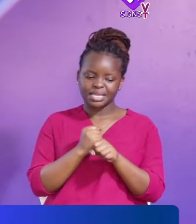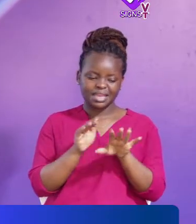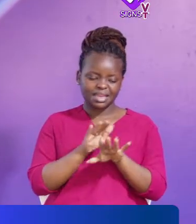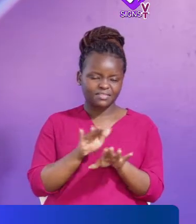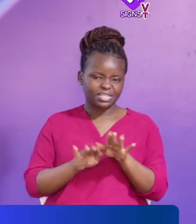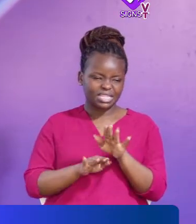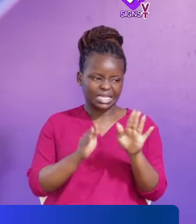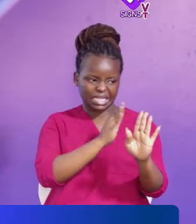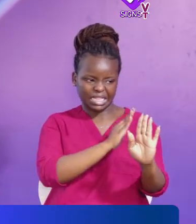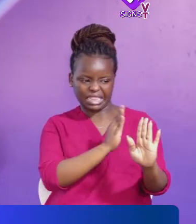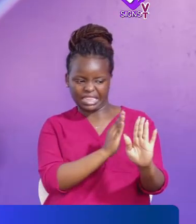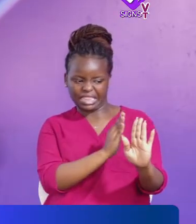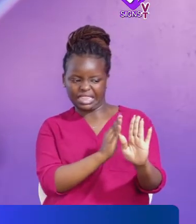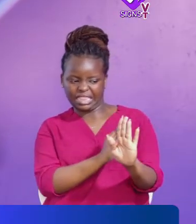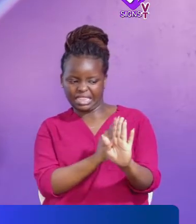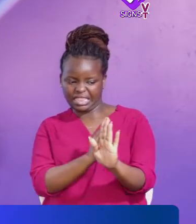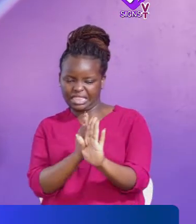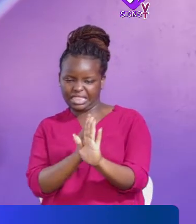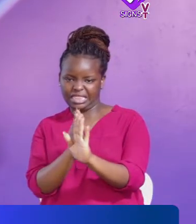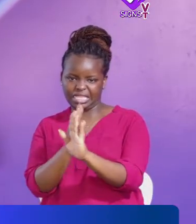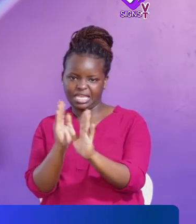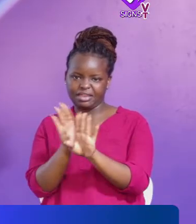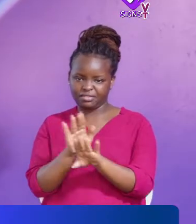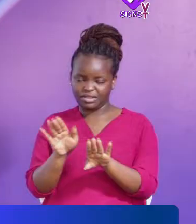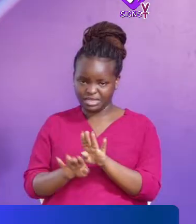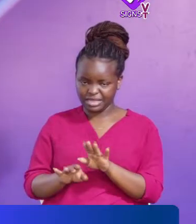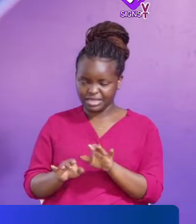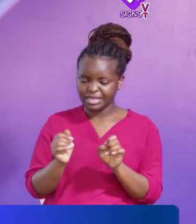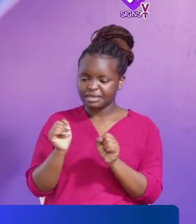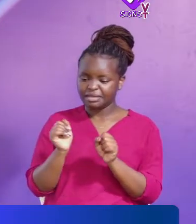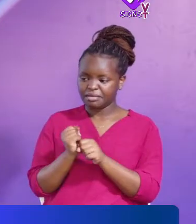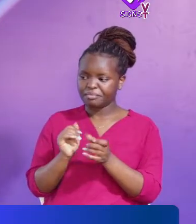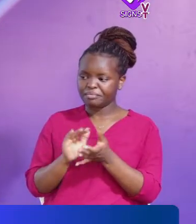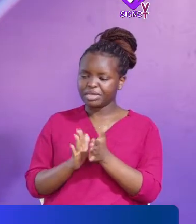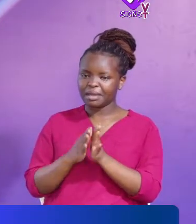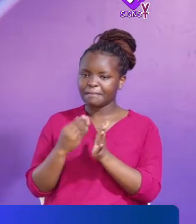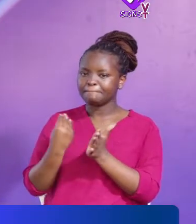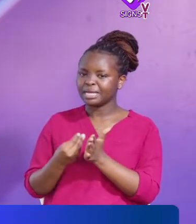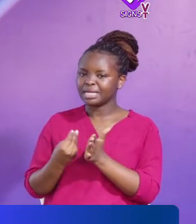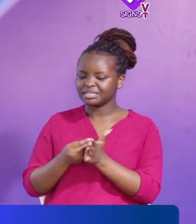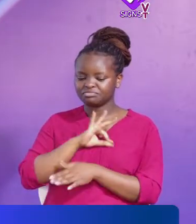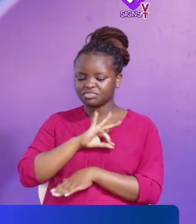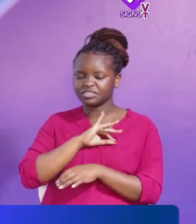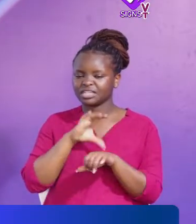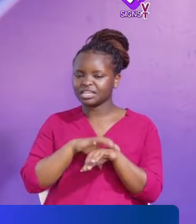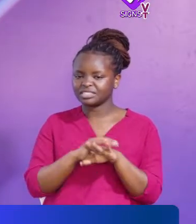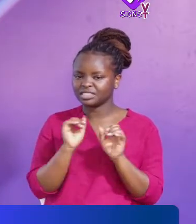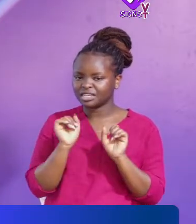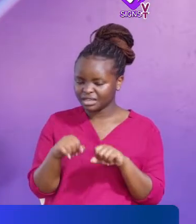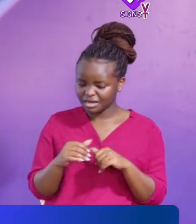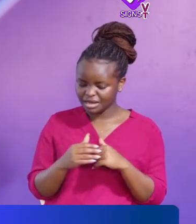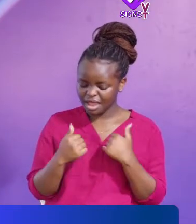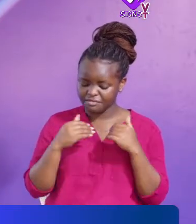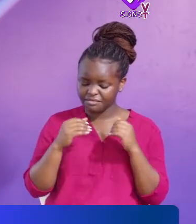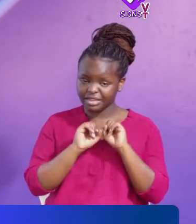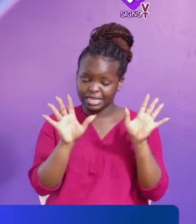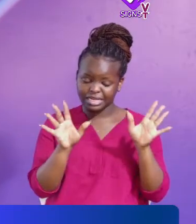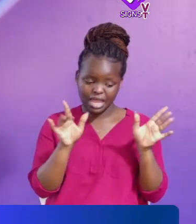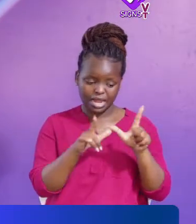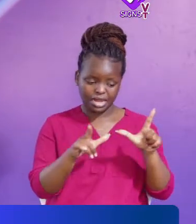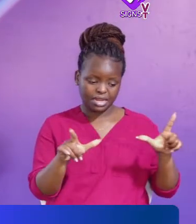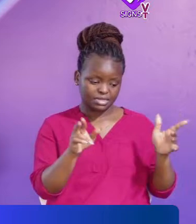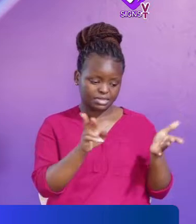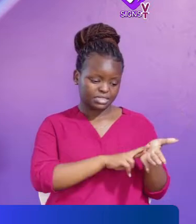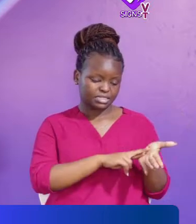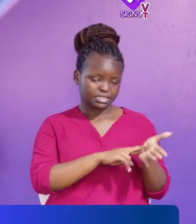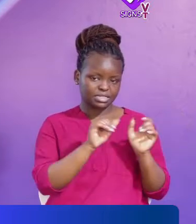one interpreting them. You are getting my point? So even that issue of title deeds and the rest, there should be a clear land registry that